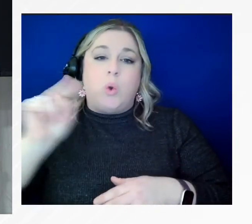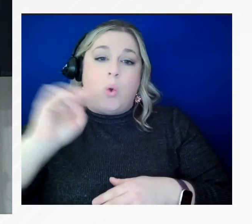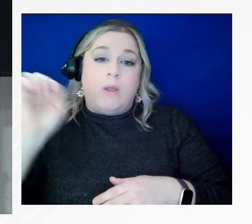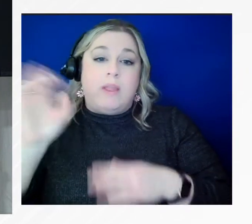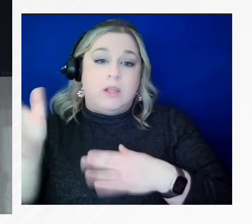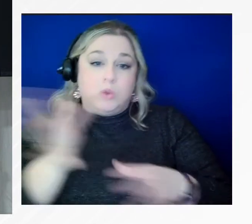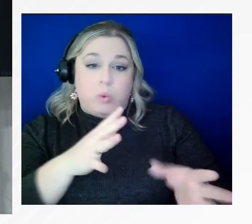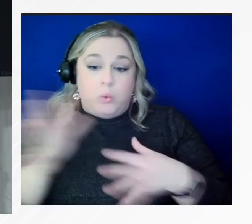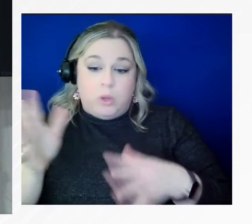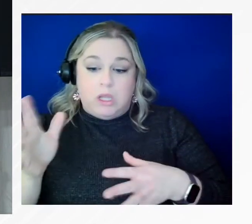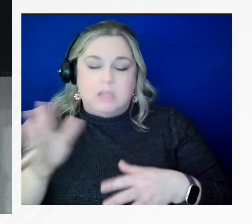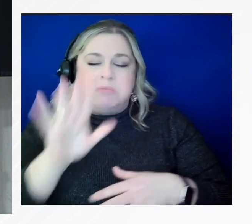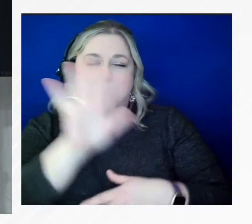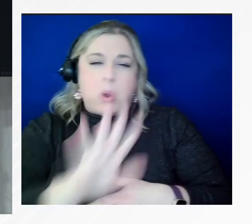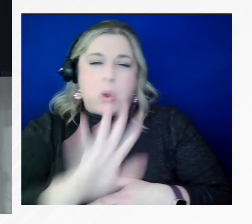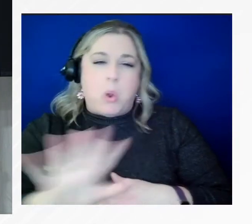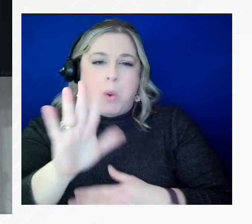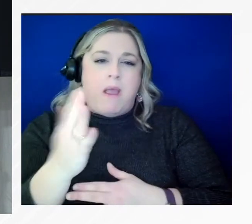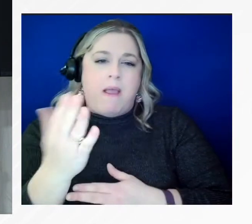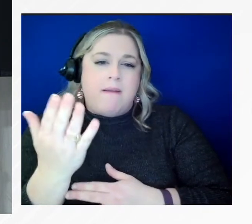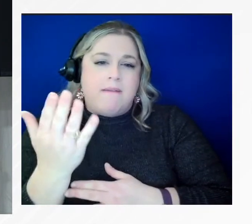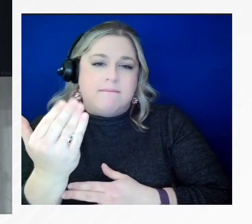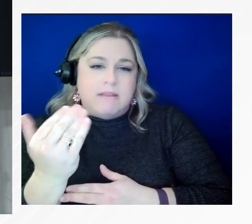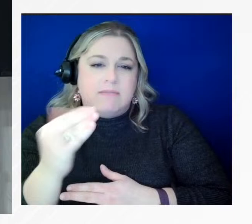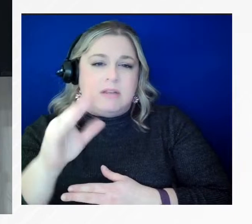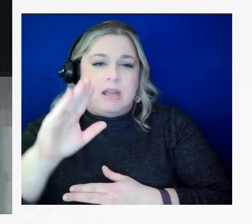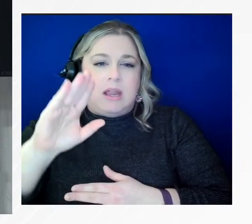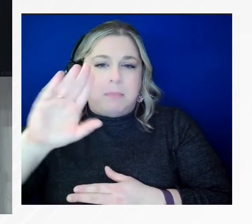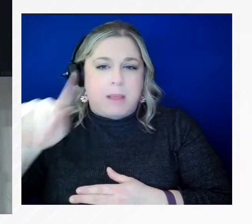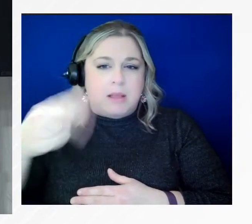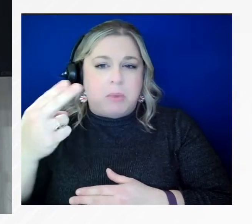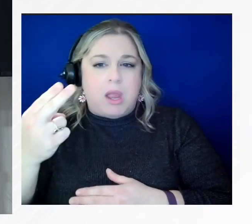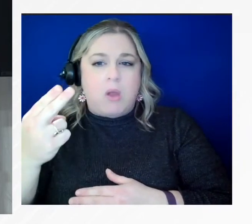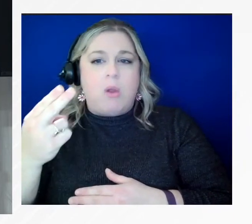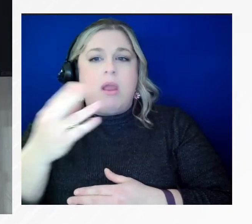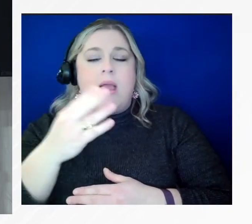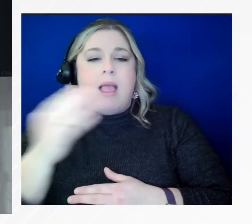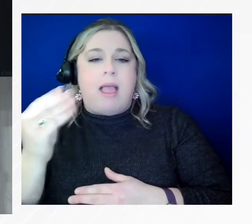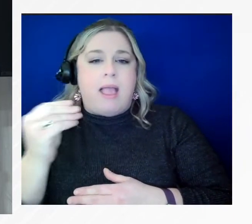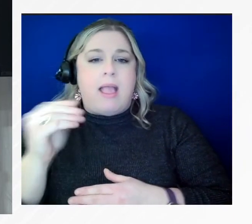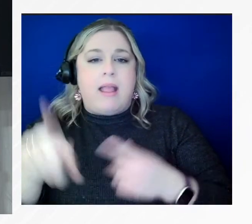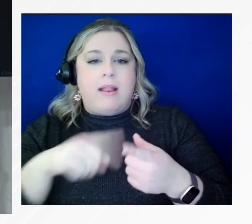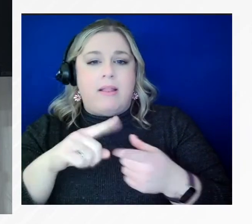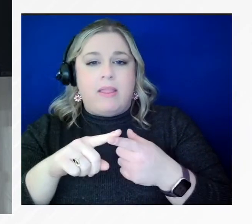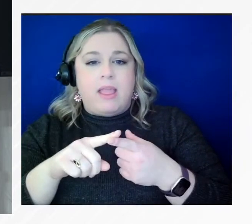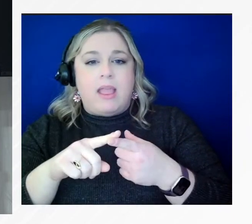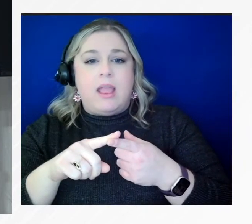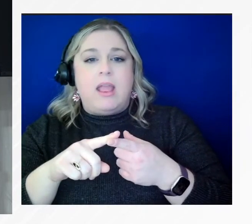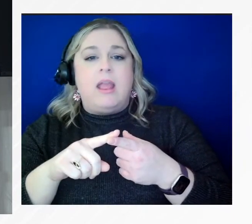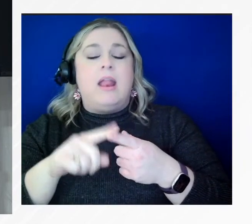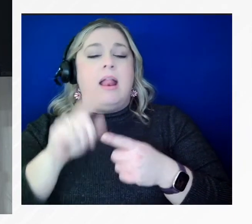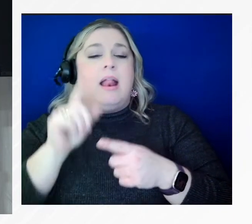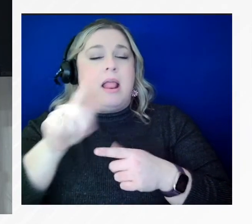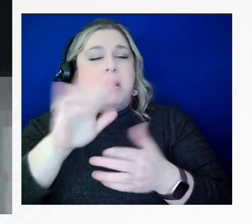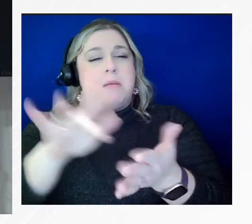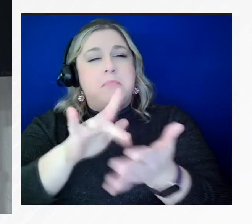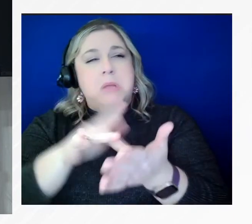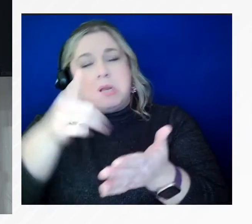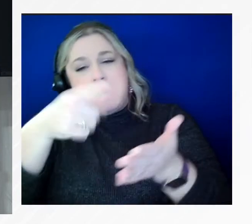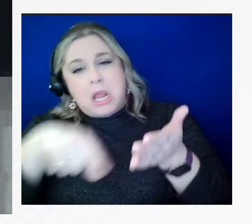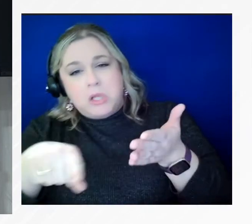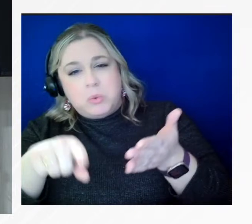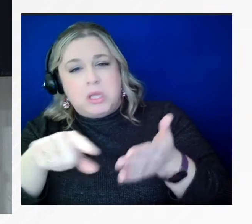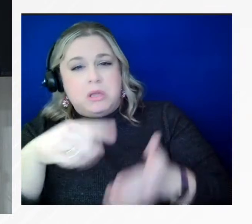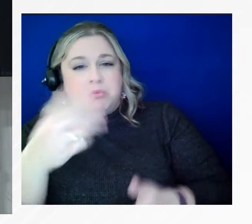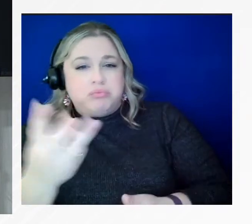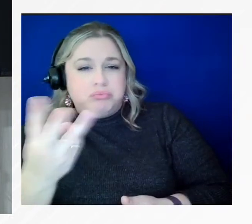gusting about 15 to 25 miles per hour. Then as we get into later, into the middle part of next week, we're